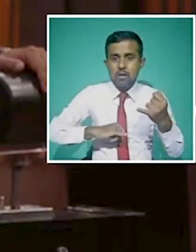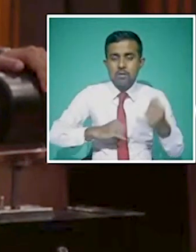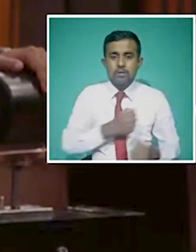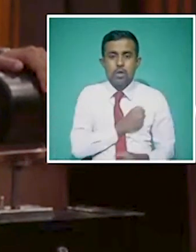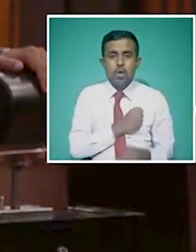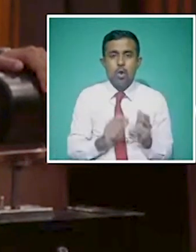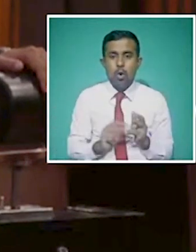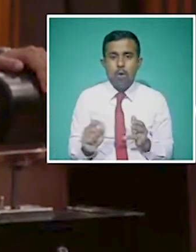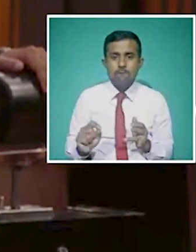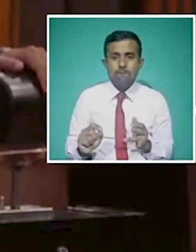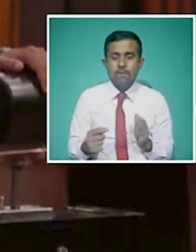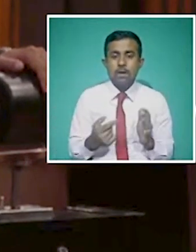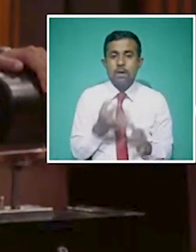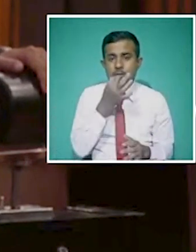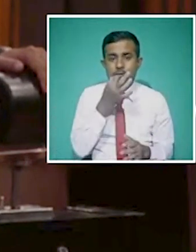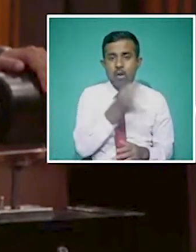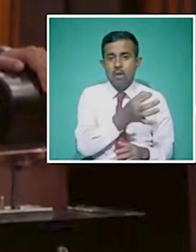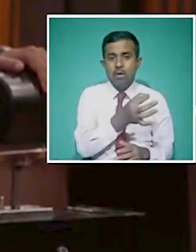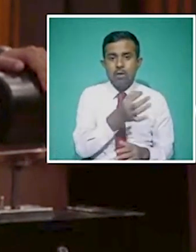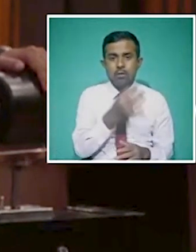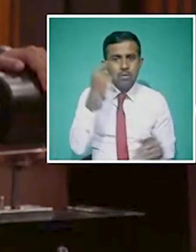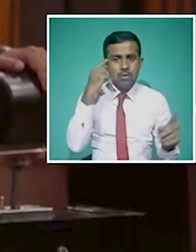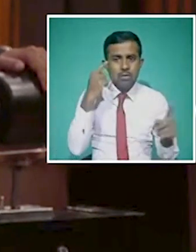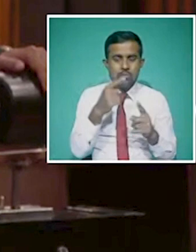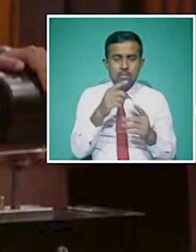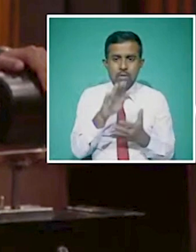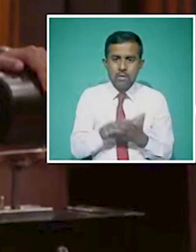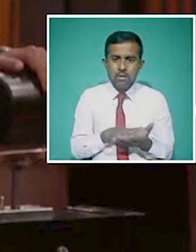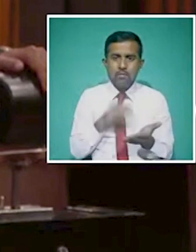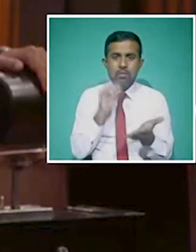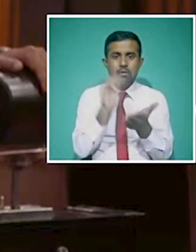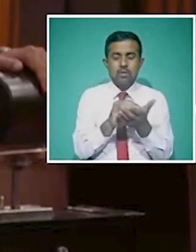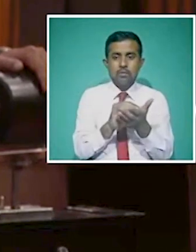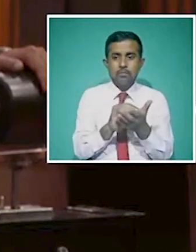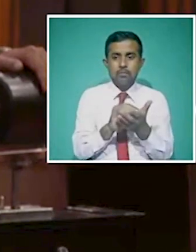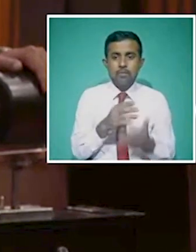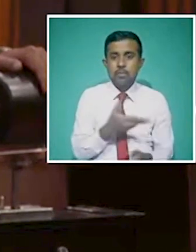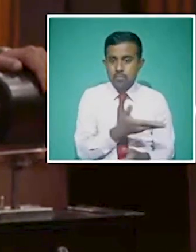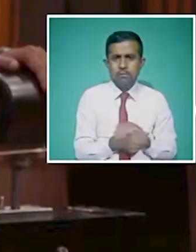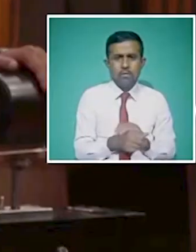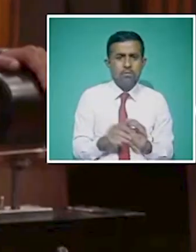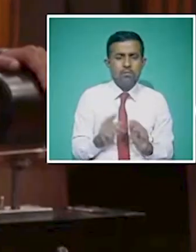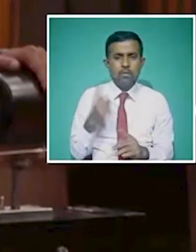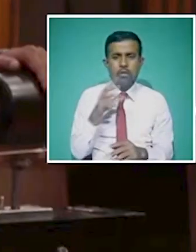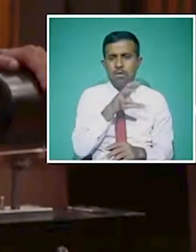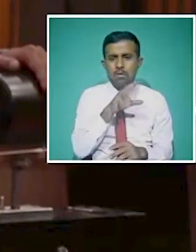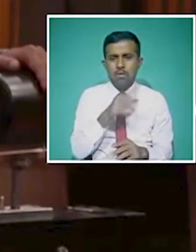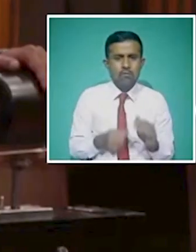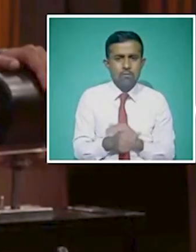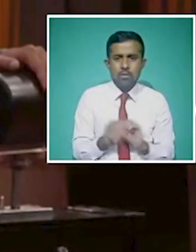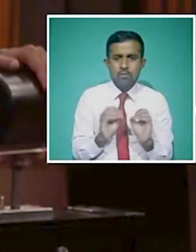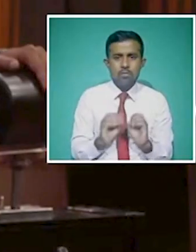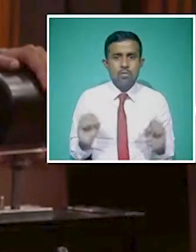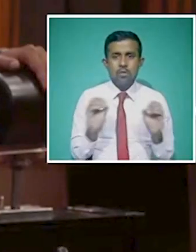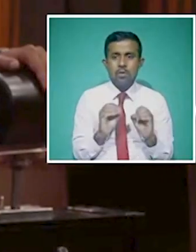sovereignty. In this chamber, in this house, when I speak, I am speaking on behalf of the people of Sri Lanka. But the Chinese